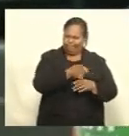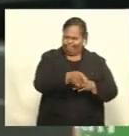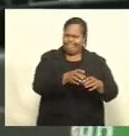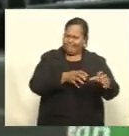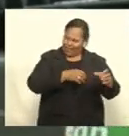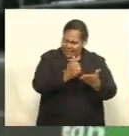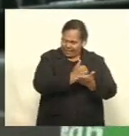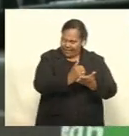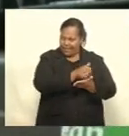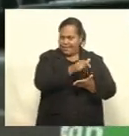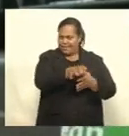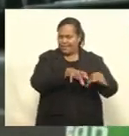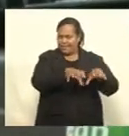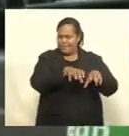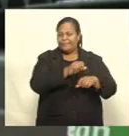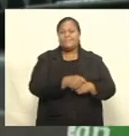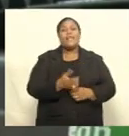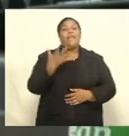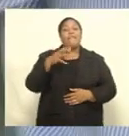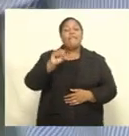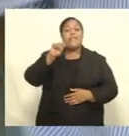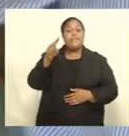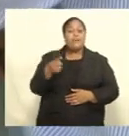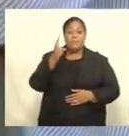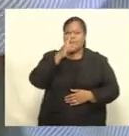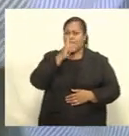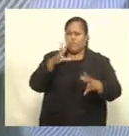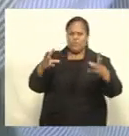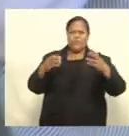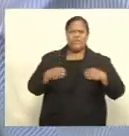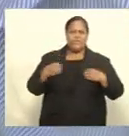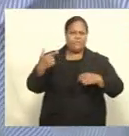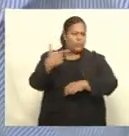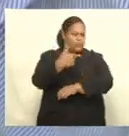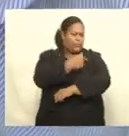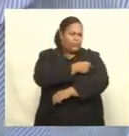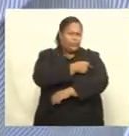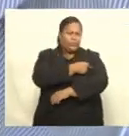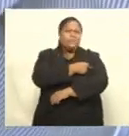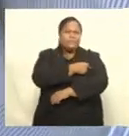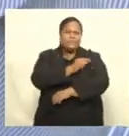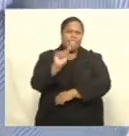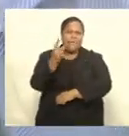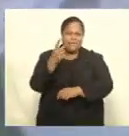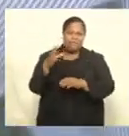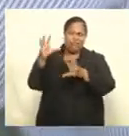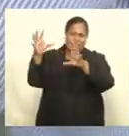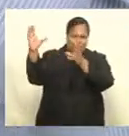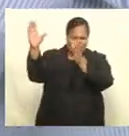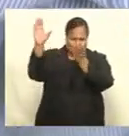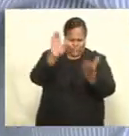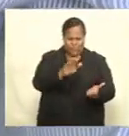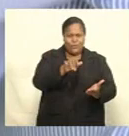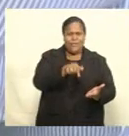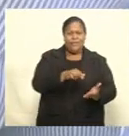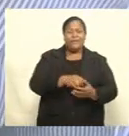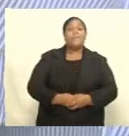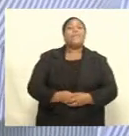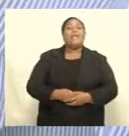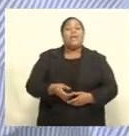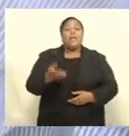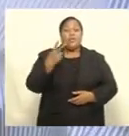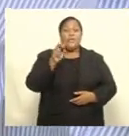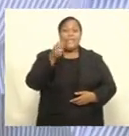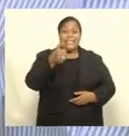50,000 people have received the first dose of AstraZeneca vaccine and 26,000 doses that just arrived